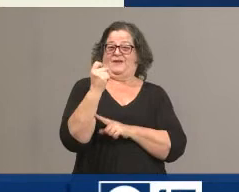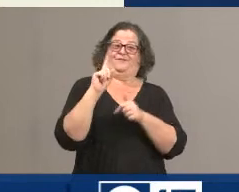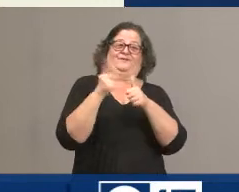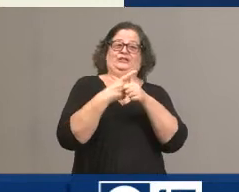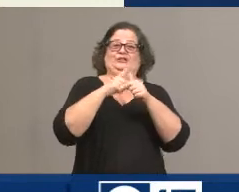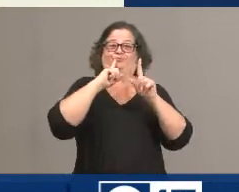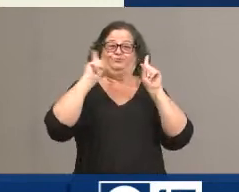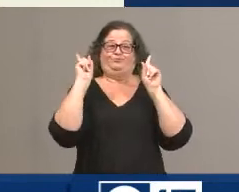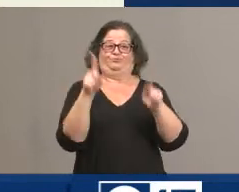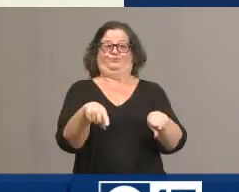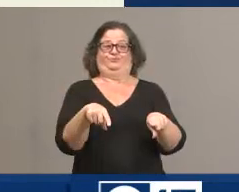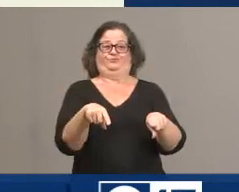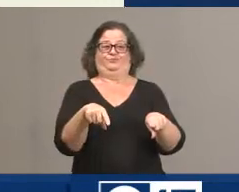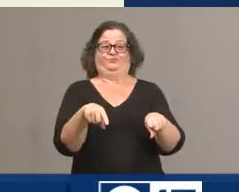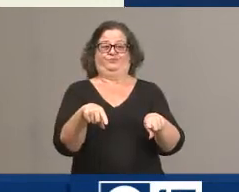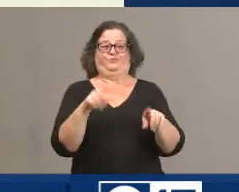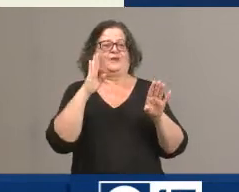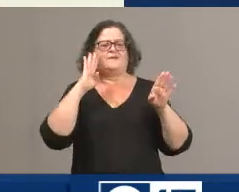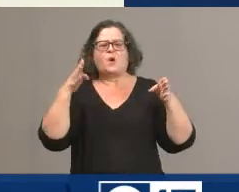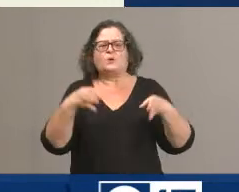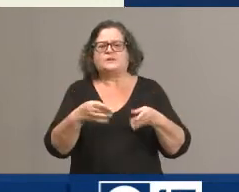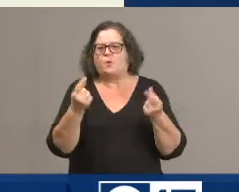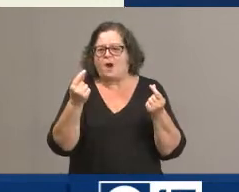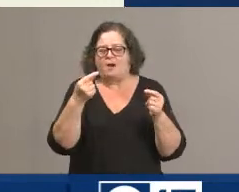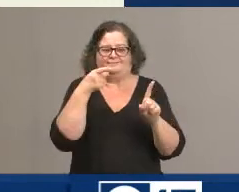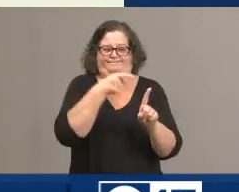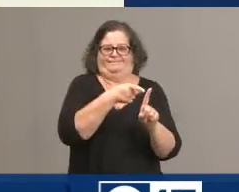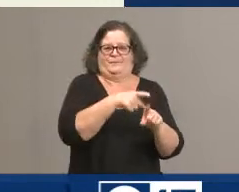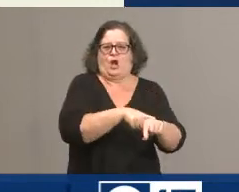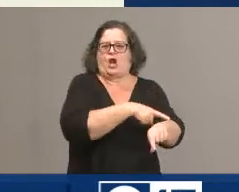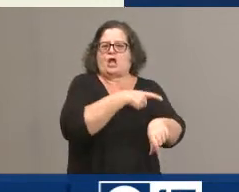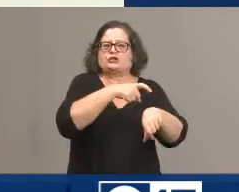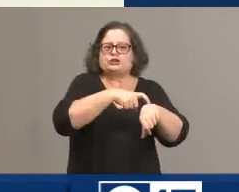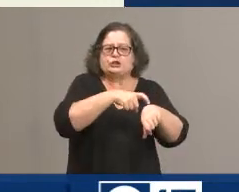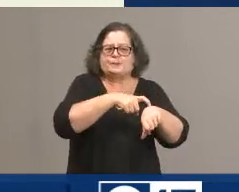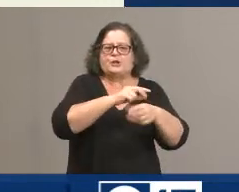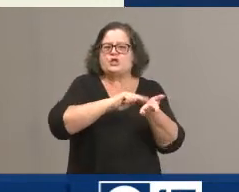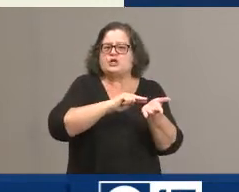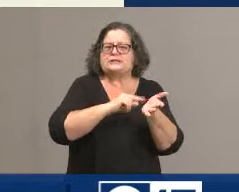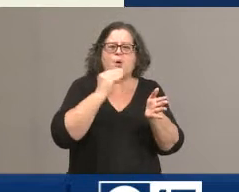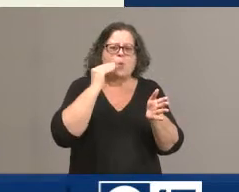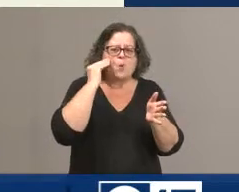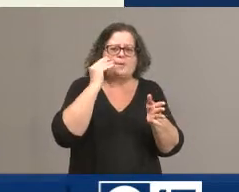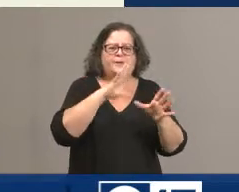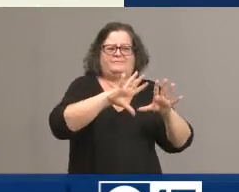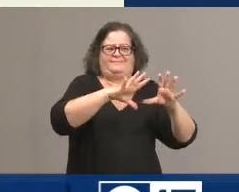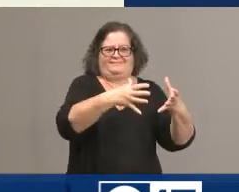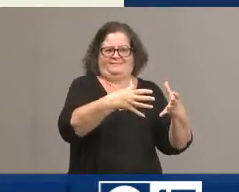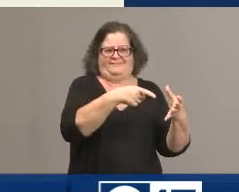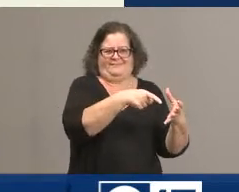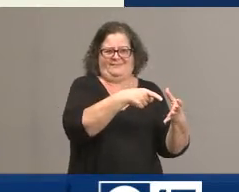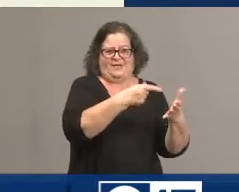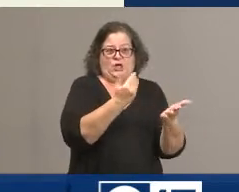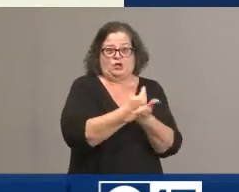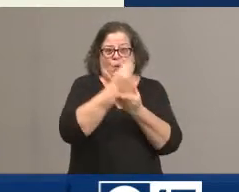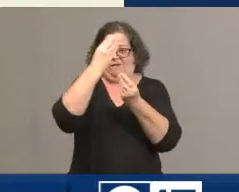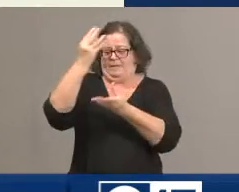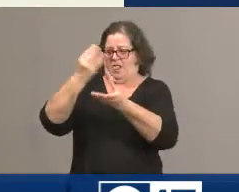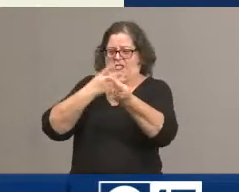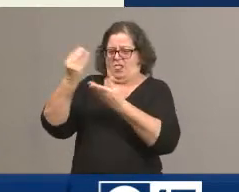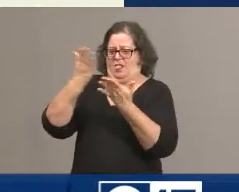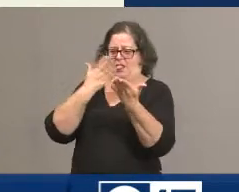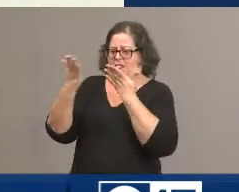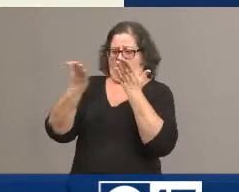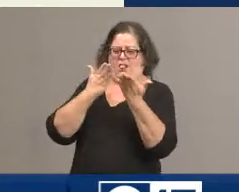first things we knew in an avalanche of new information around a novel virus was it was the elderly that were